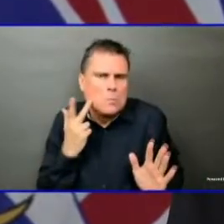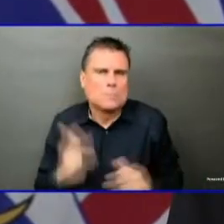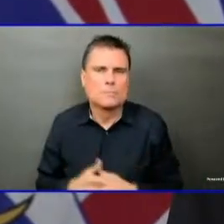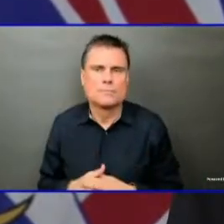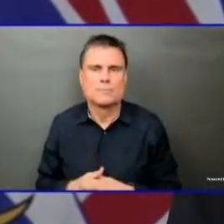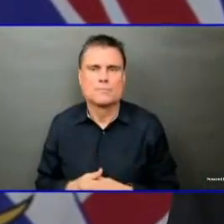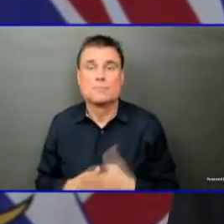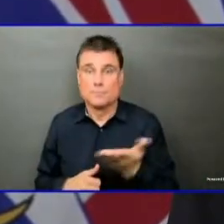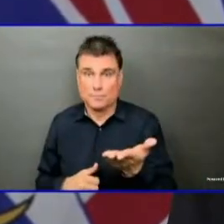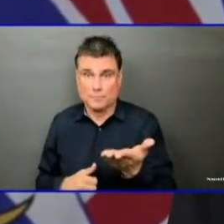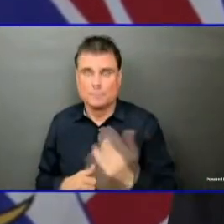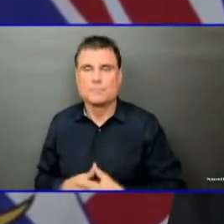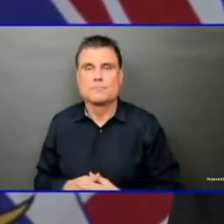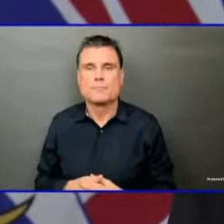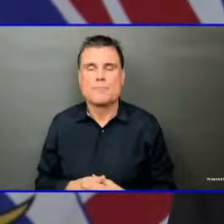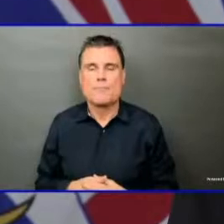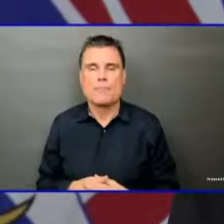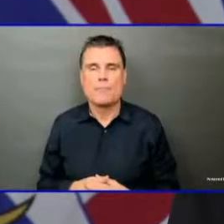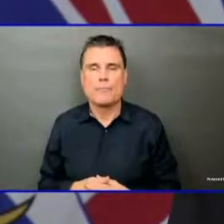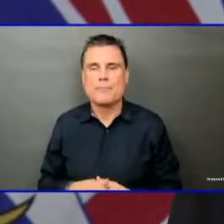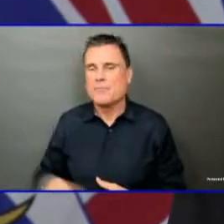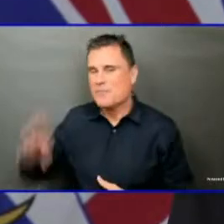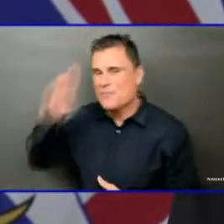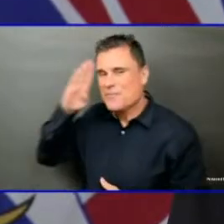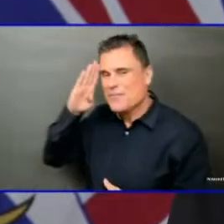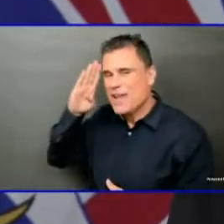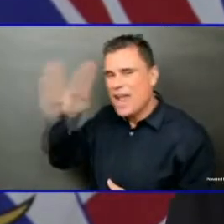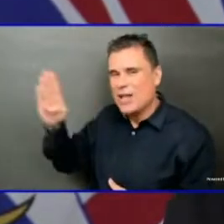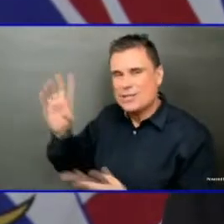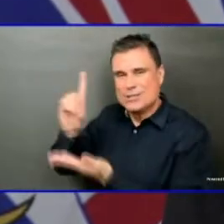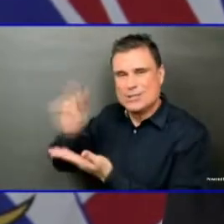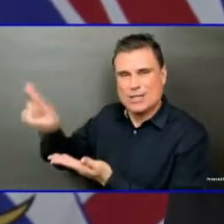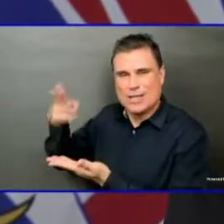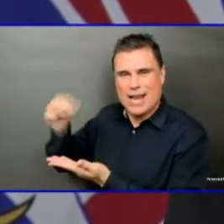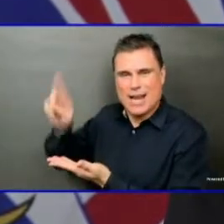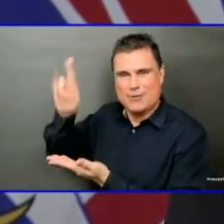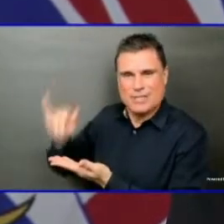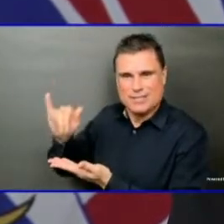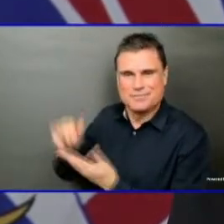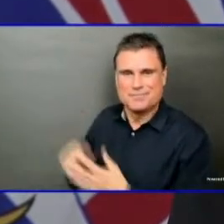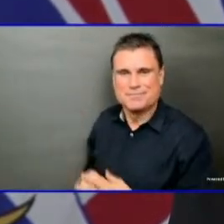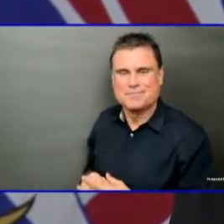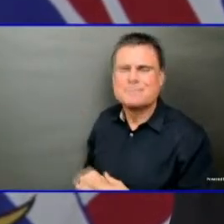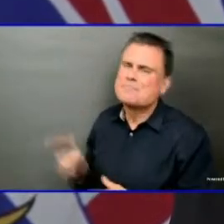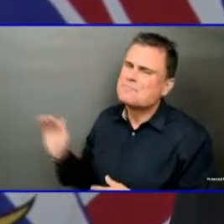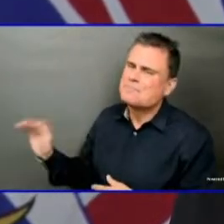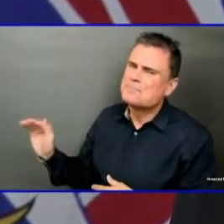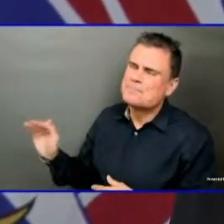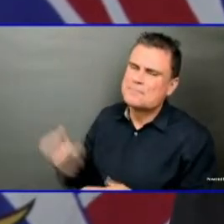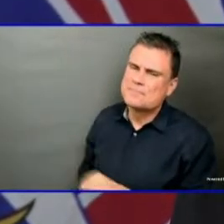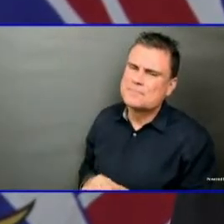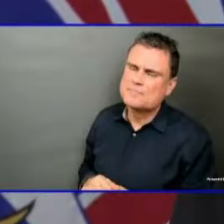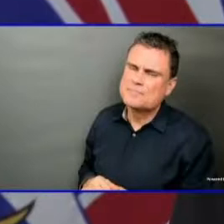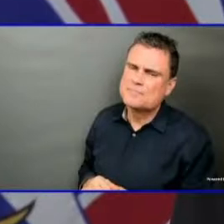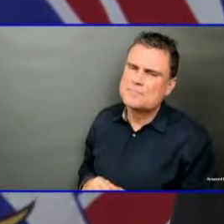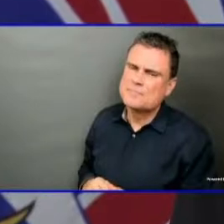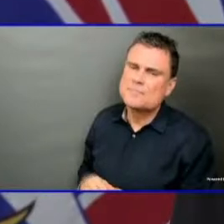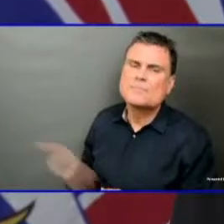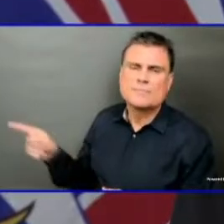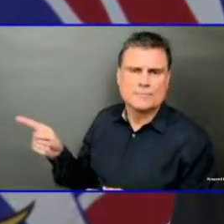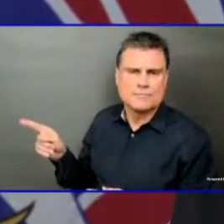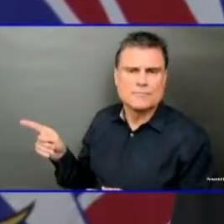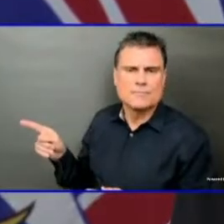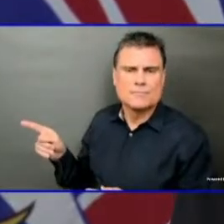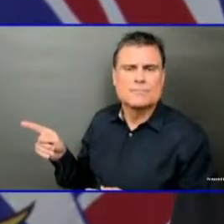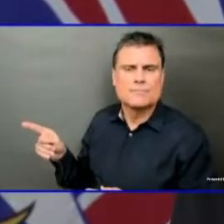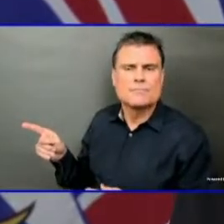Hi, Dr. Henry. Thank you for taking my questions. I'm wondering, have you received a proposal from the Western Hockey League for a return